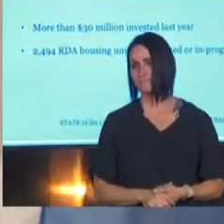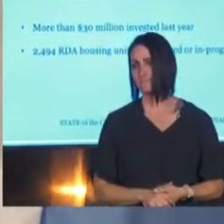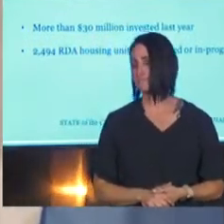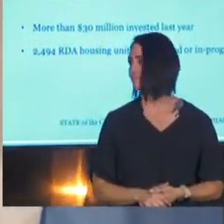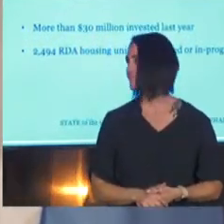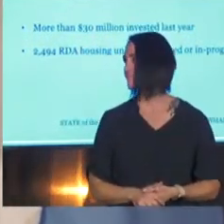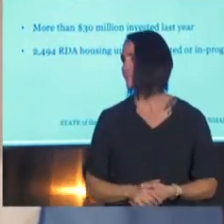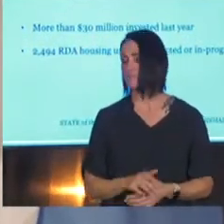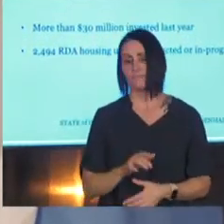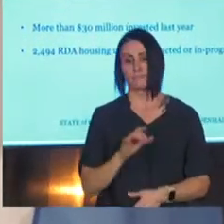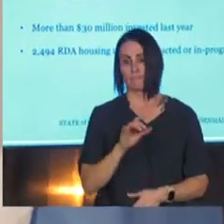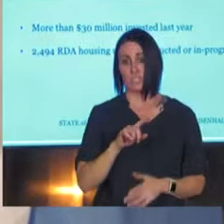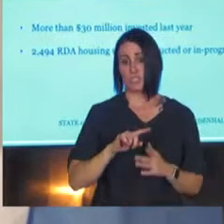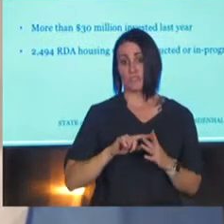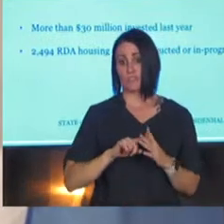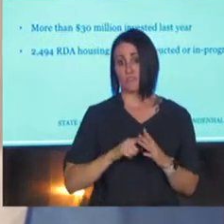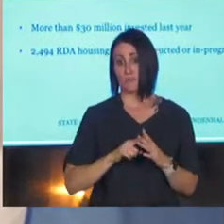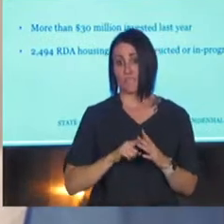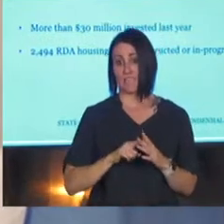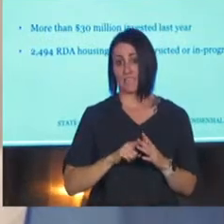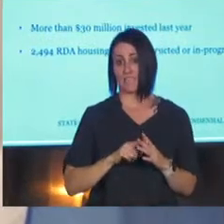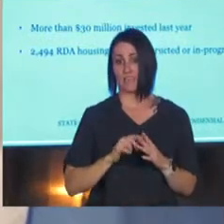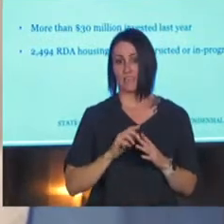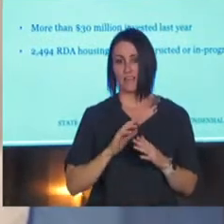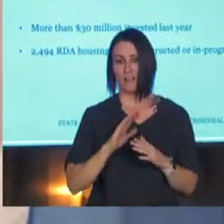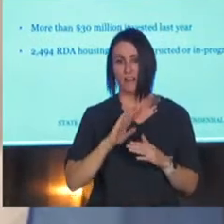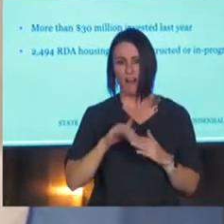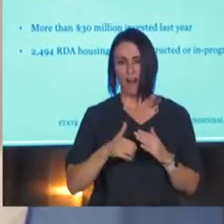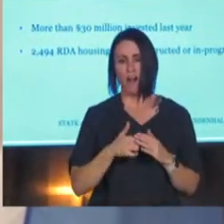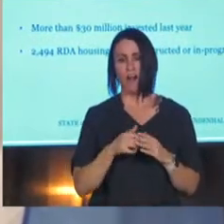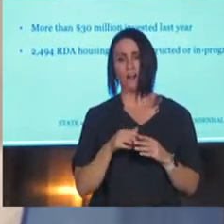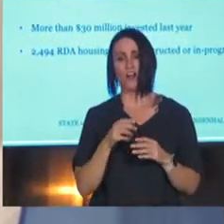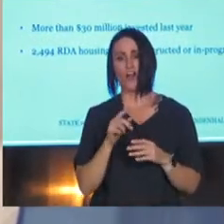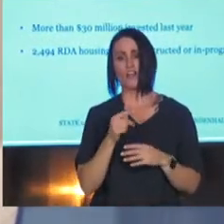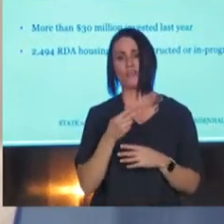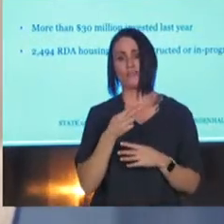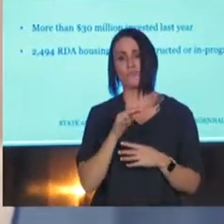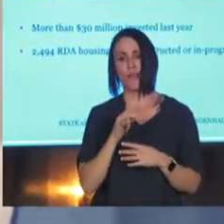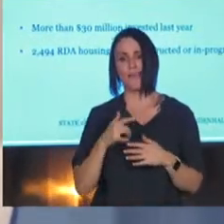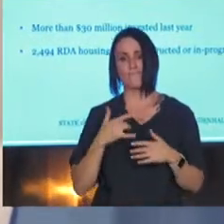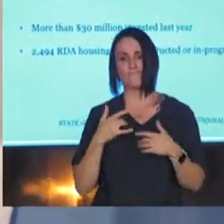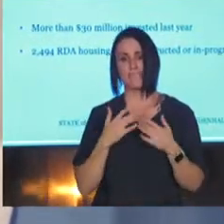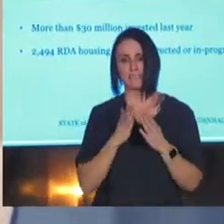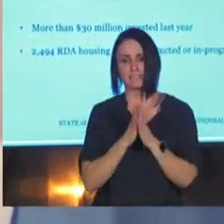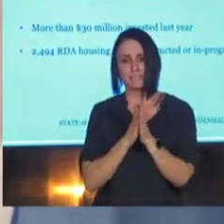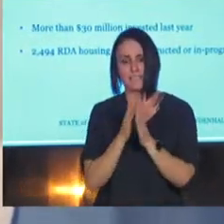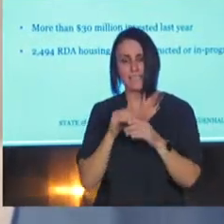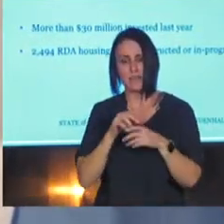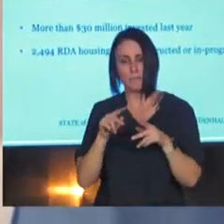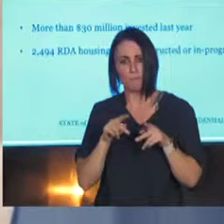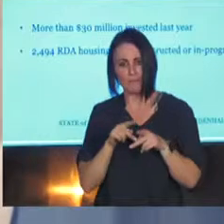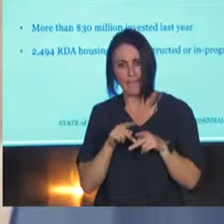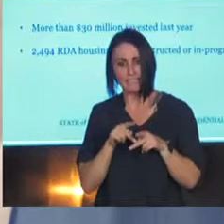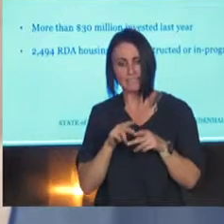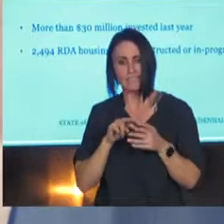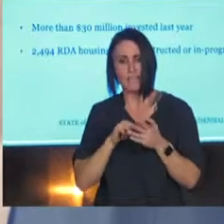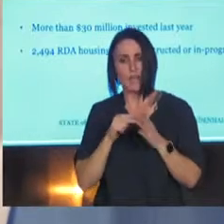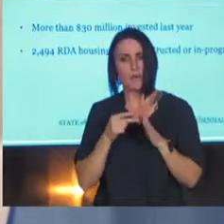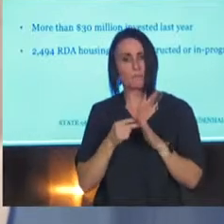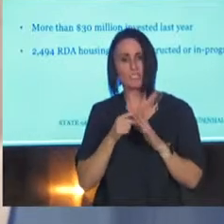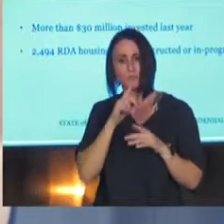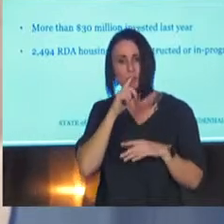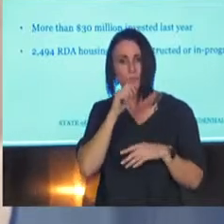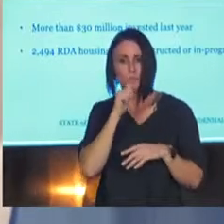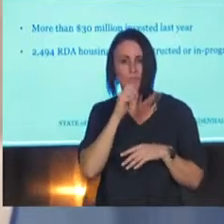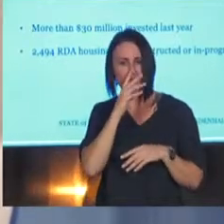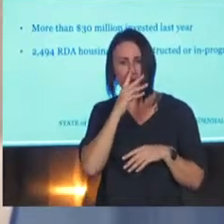this is just the beginning. Our Thriving in Place project sets out to focus our anti-gentrification work and has